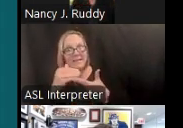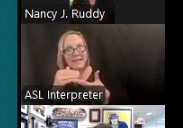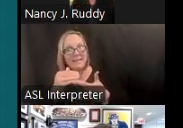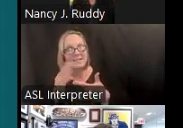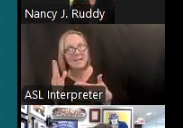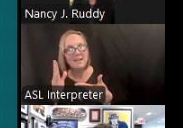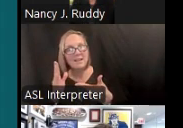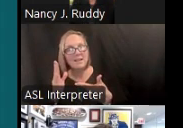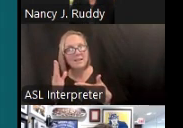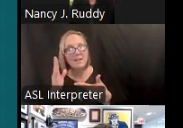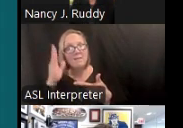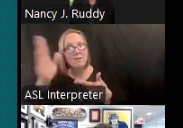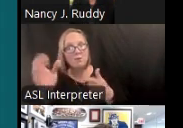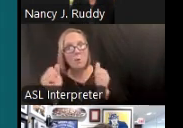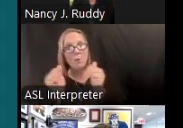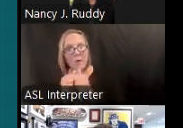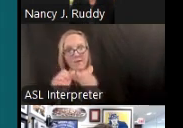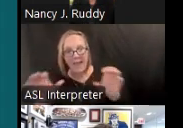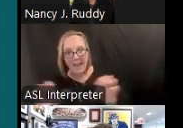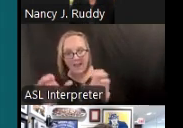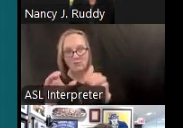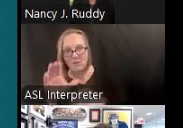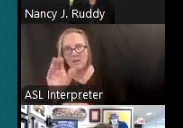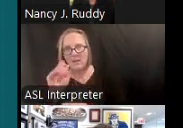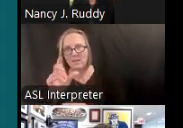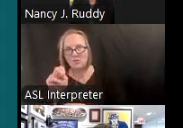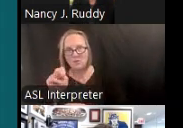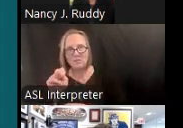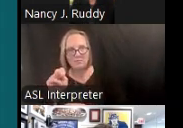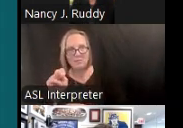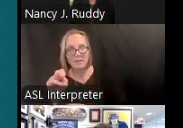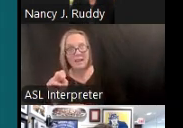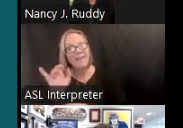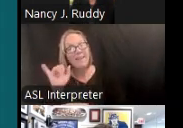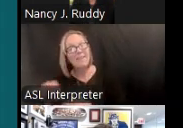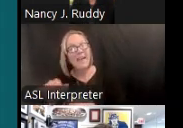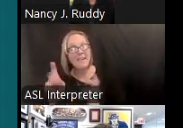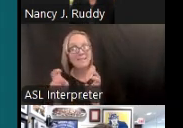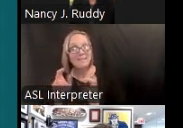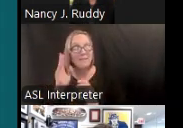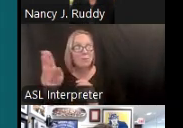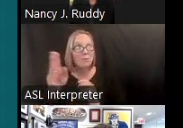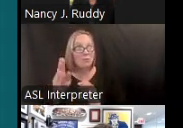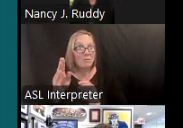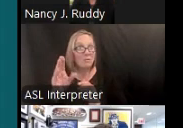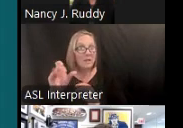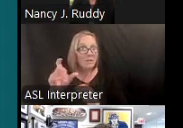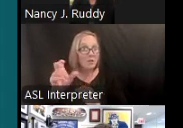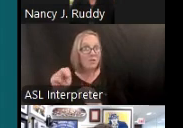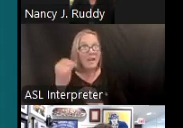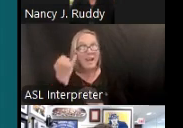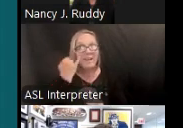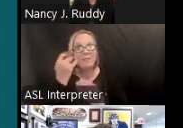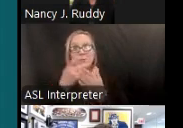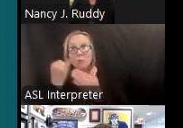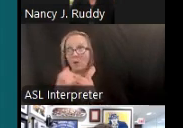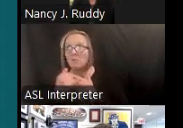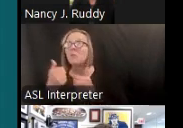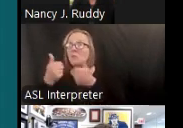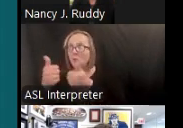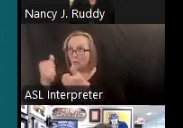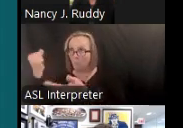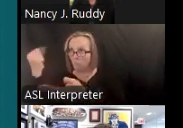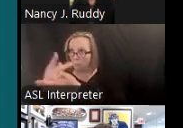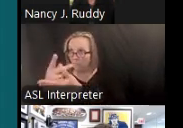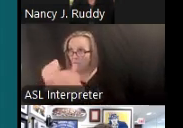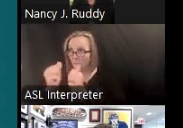future with action condition. This represents the future conditions if the project is approved and